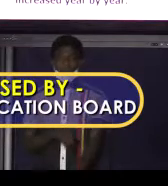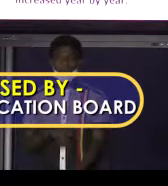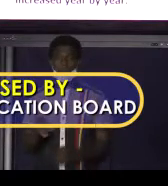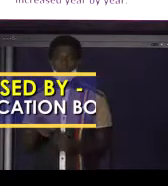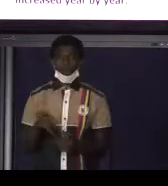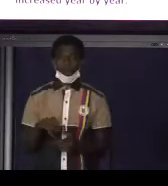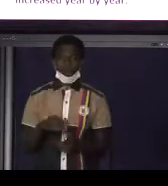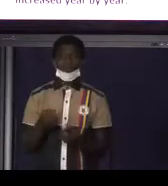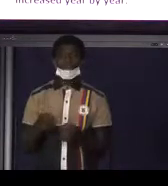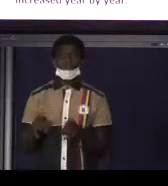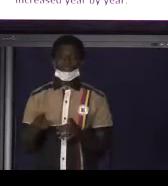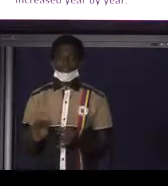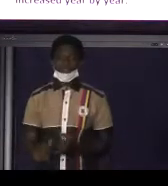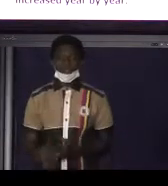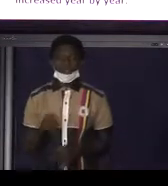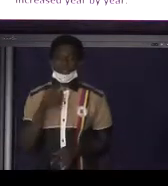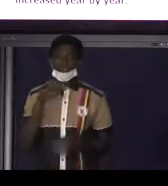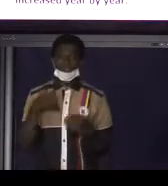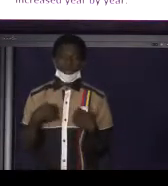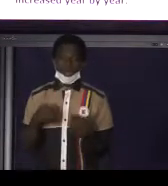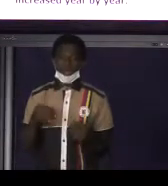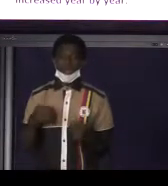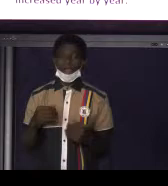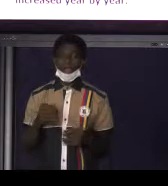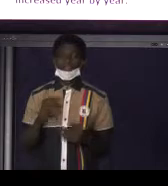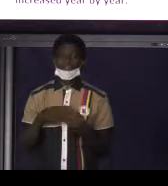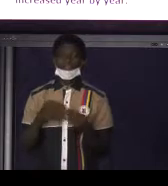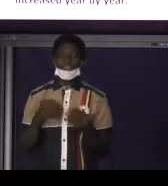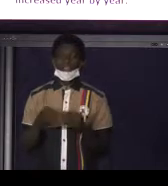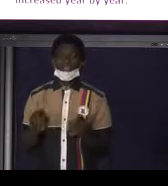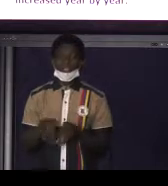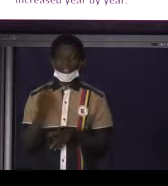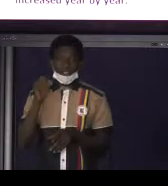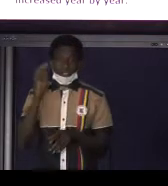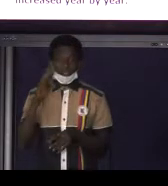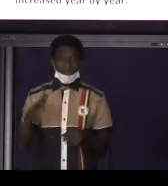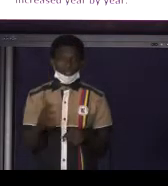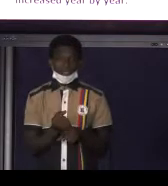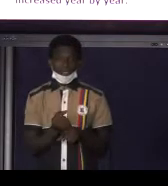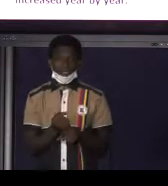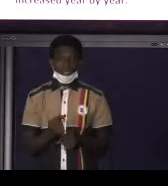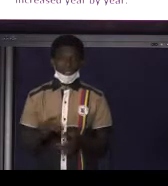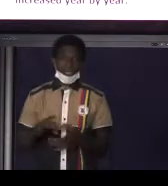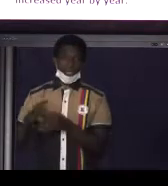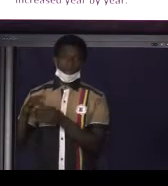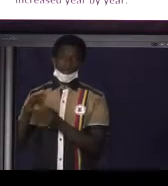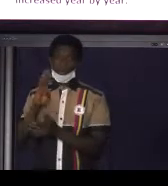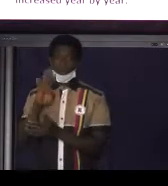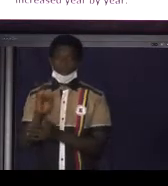or eventually. We can have a sentence like, she'll get along by